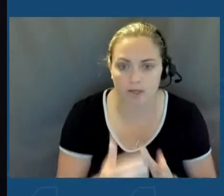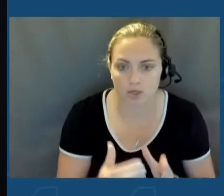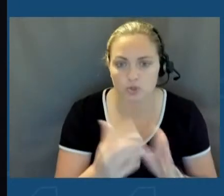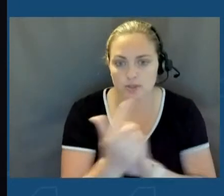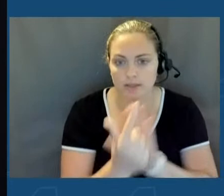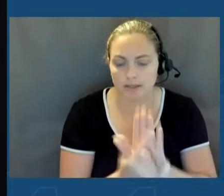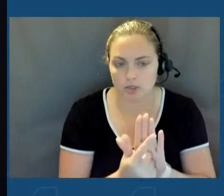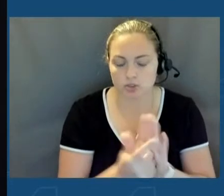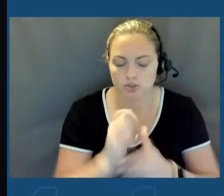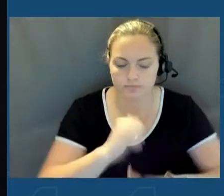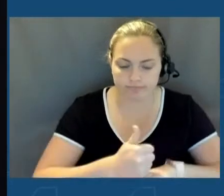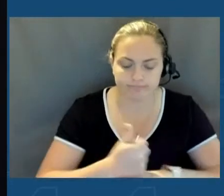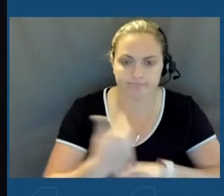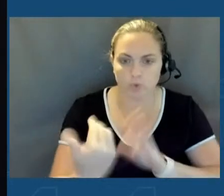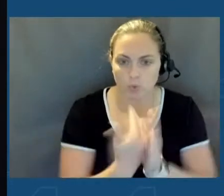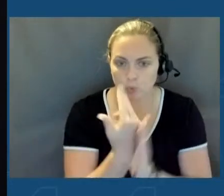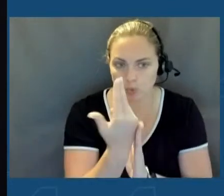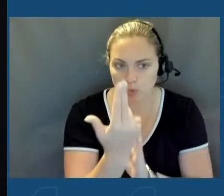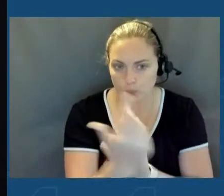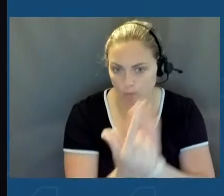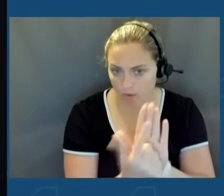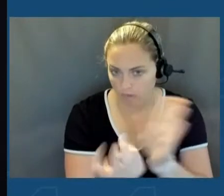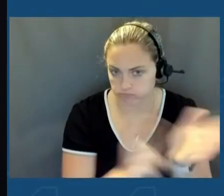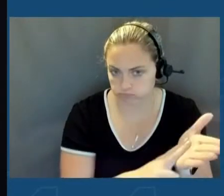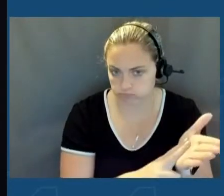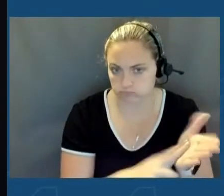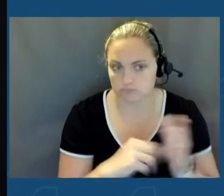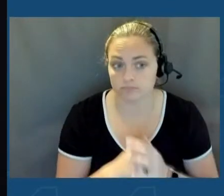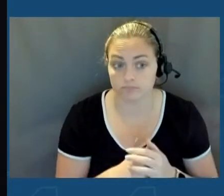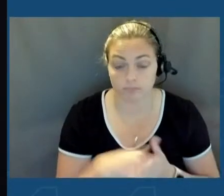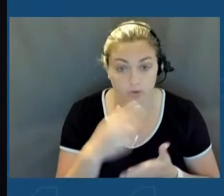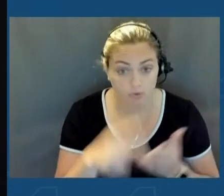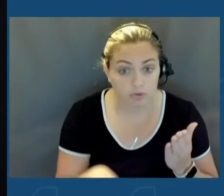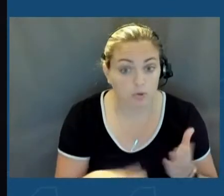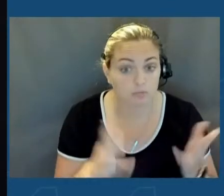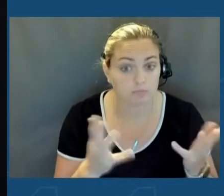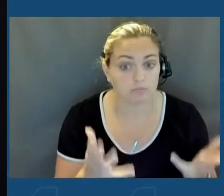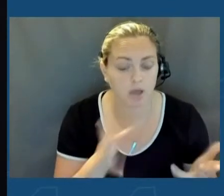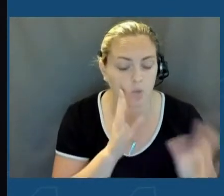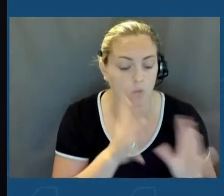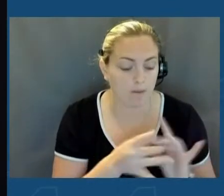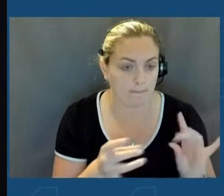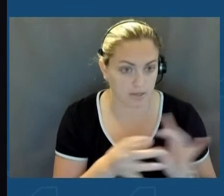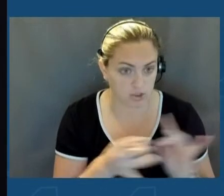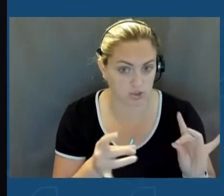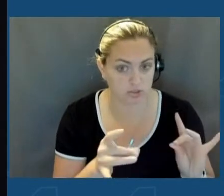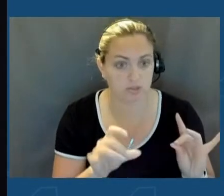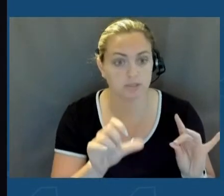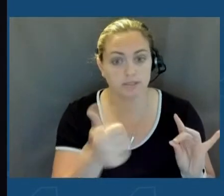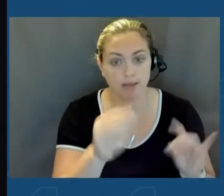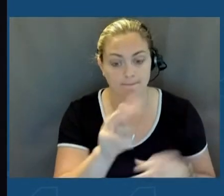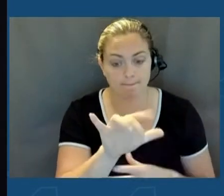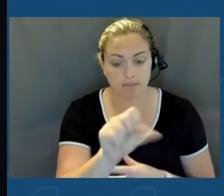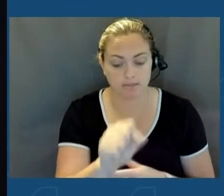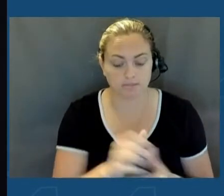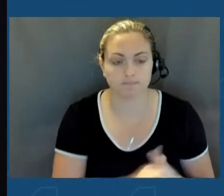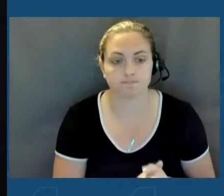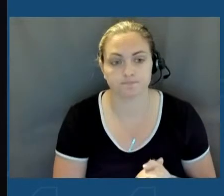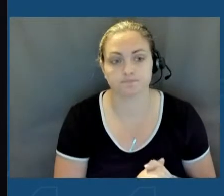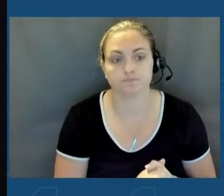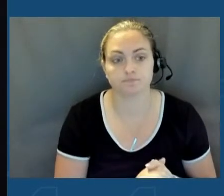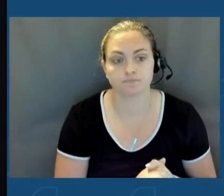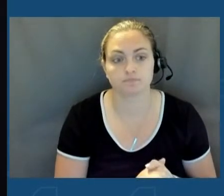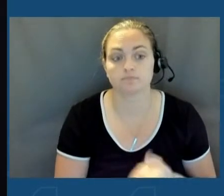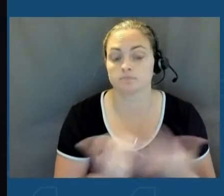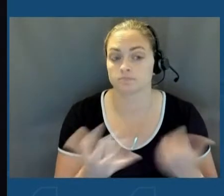them. And as a result, I'm going to mention these 10 bills. Number